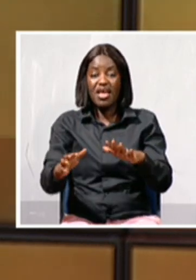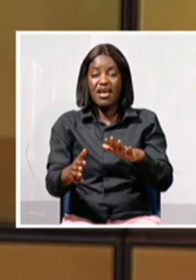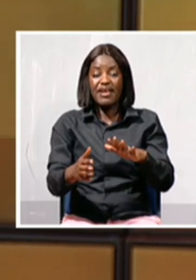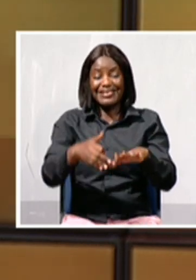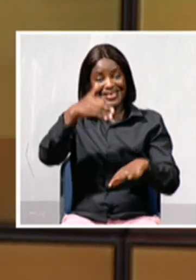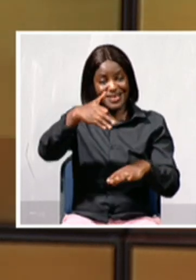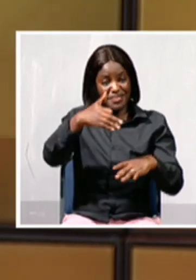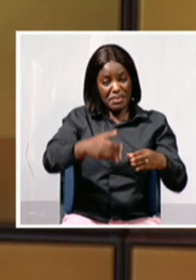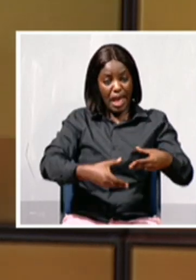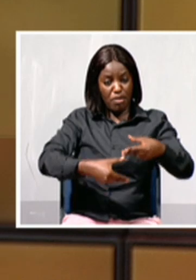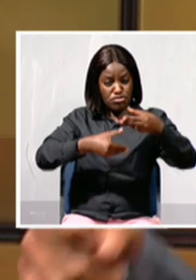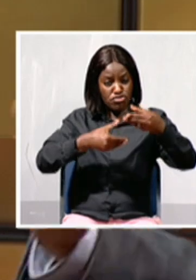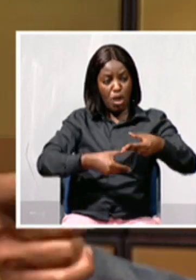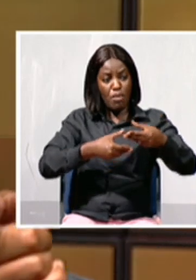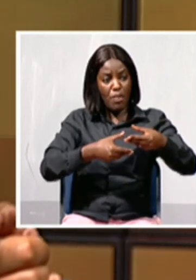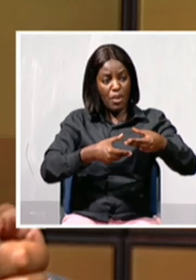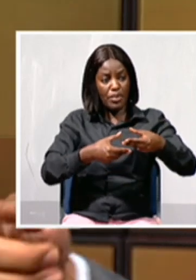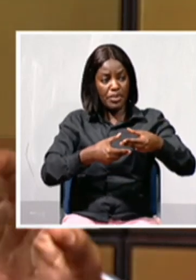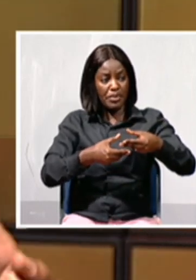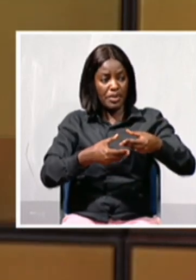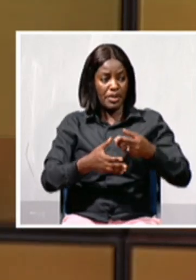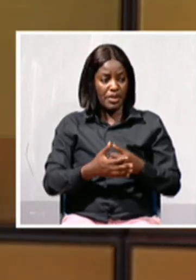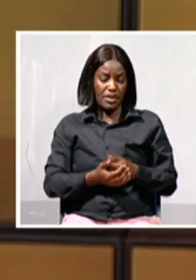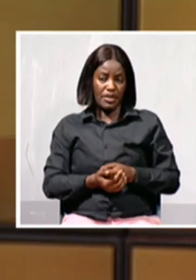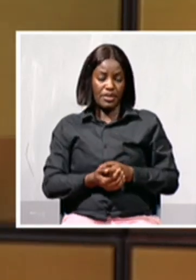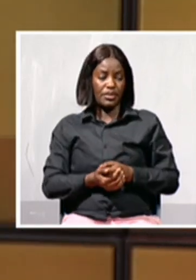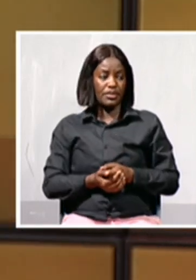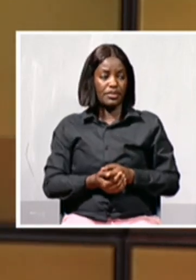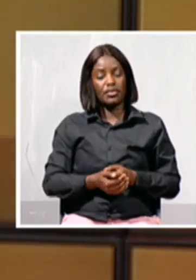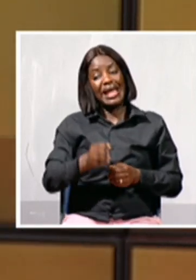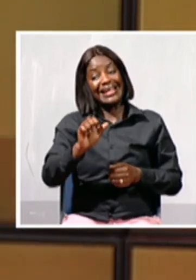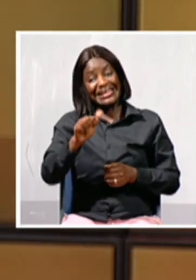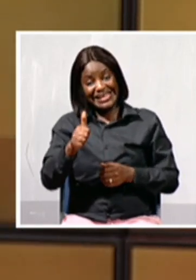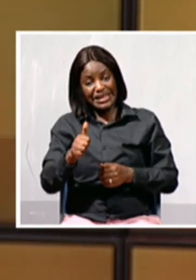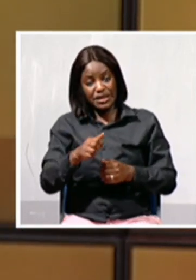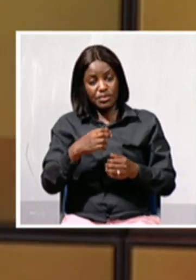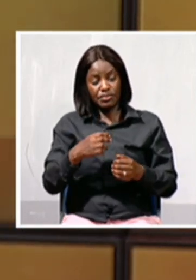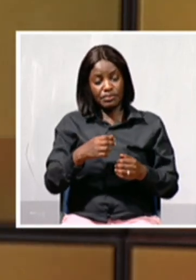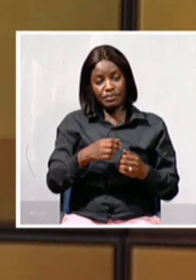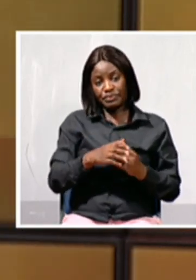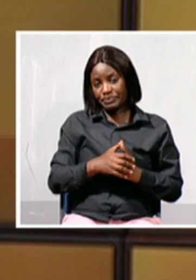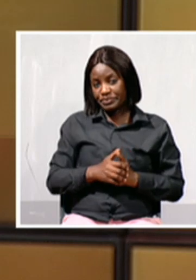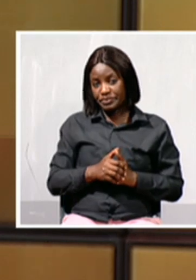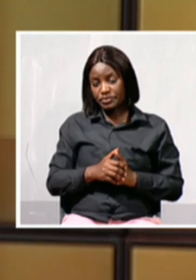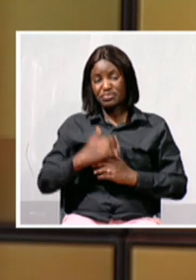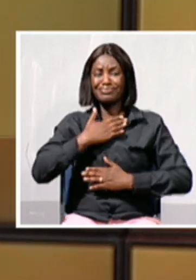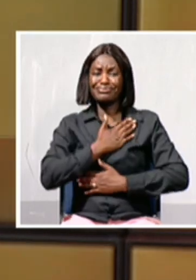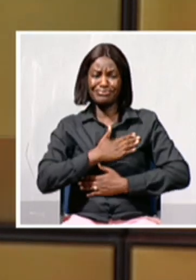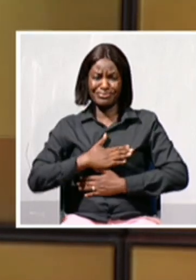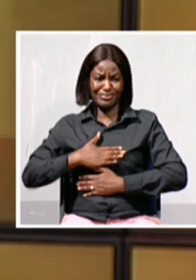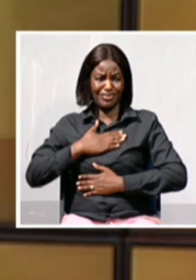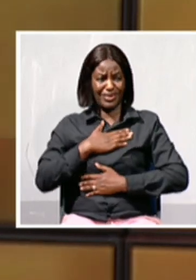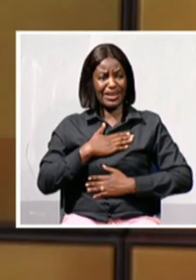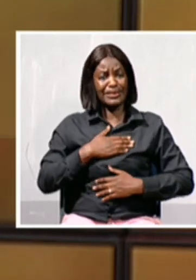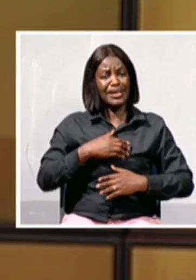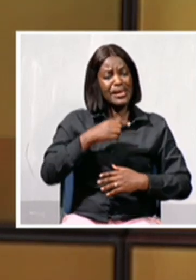even on our website probably. And then Arno may object. And then Mr. Arno can go in the voters register. If you feel that there is a